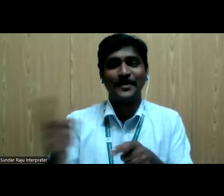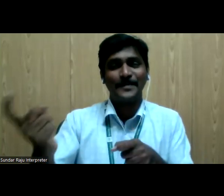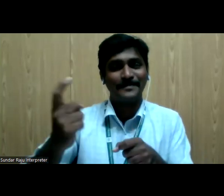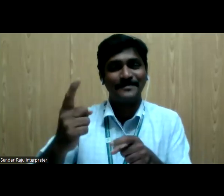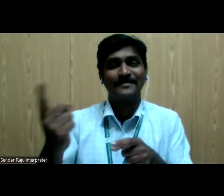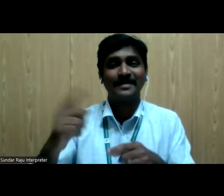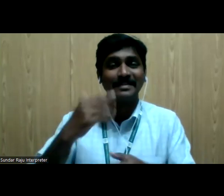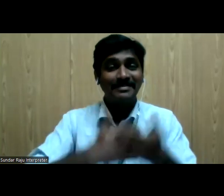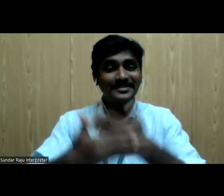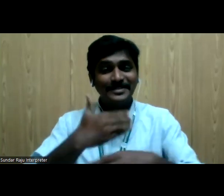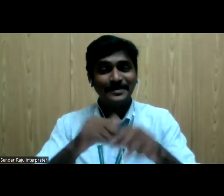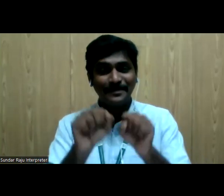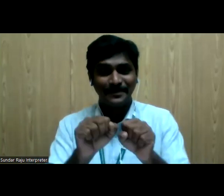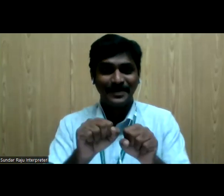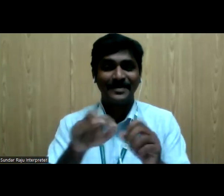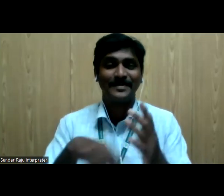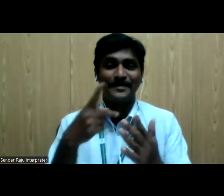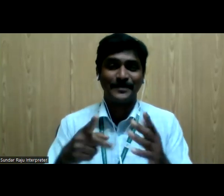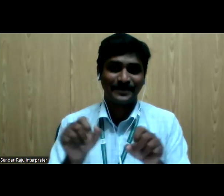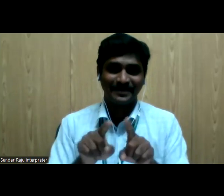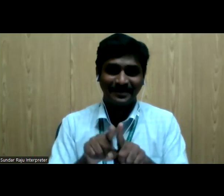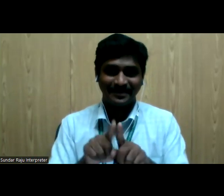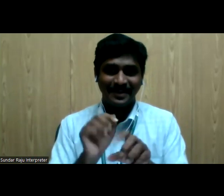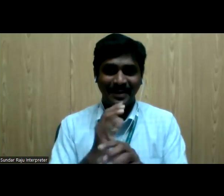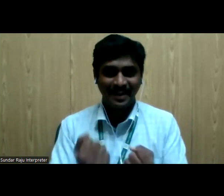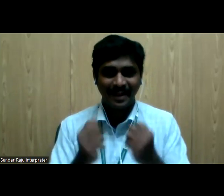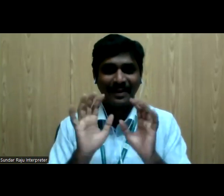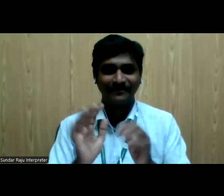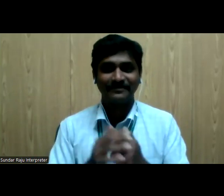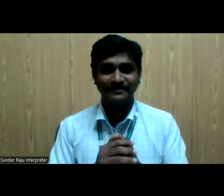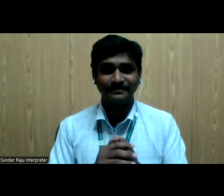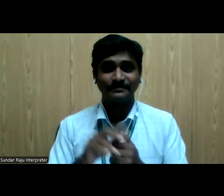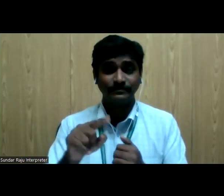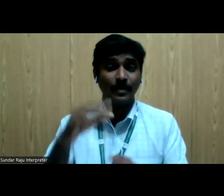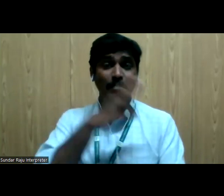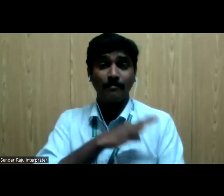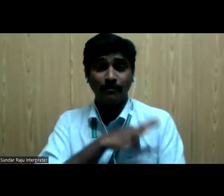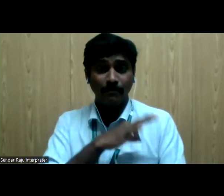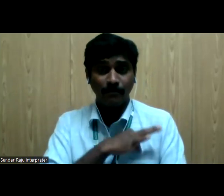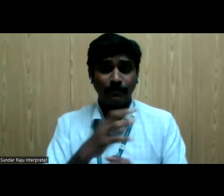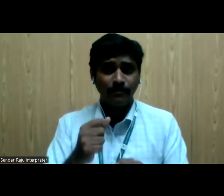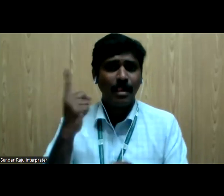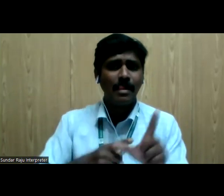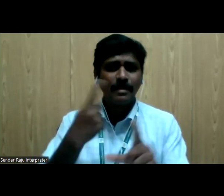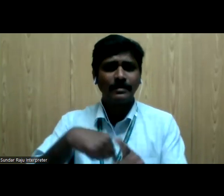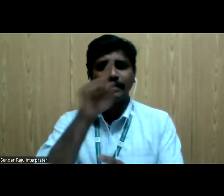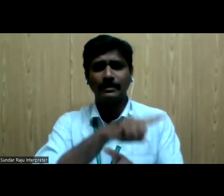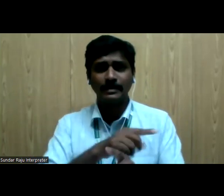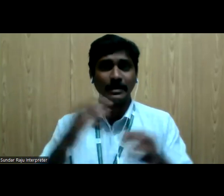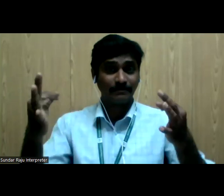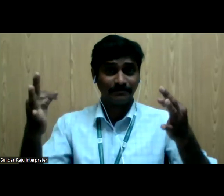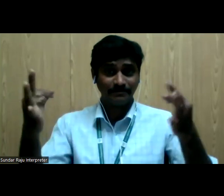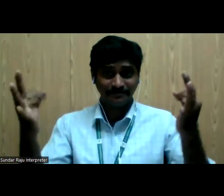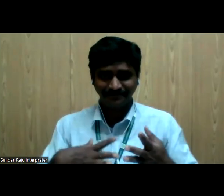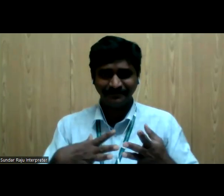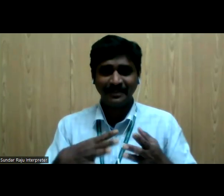the disability space. To ensure our beneficiaries have access to government schemes, last year we joined hands with Nayi Disha to